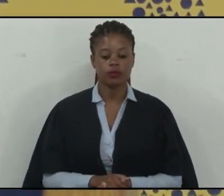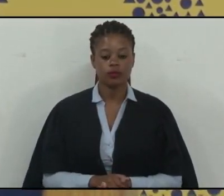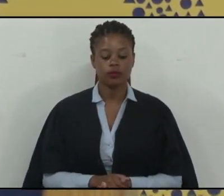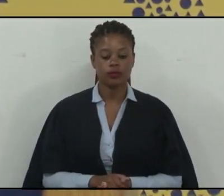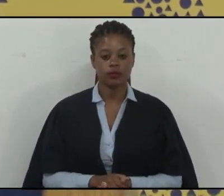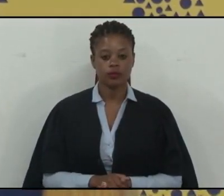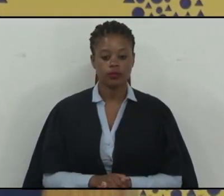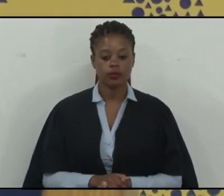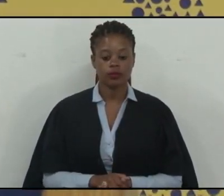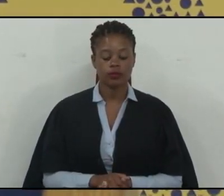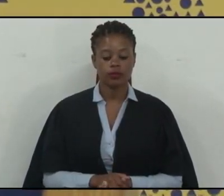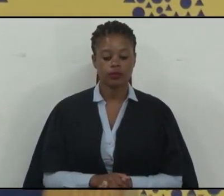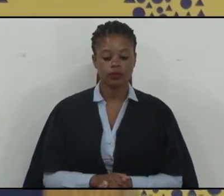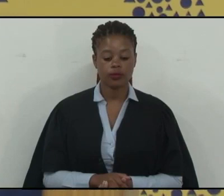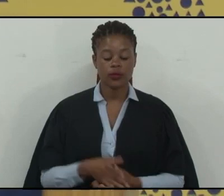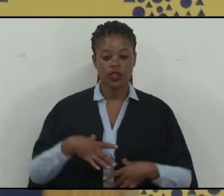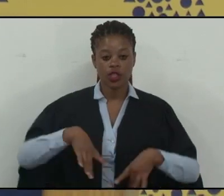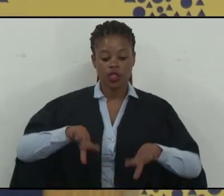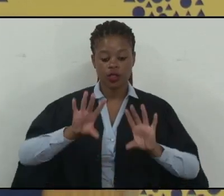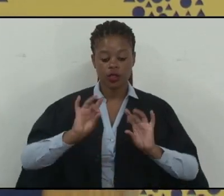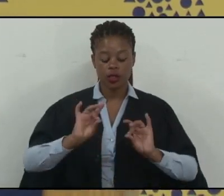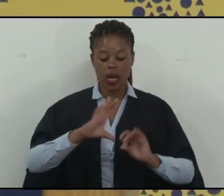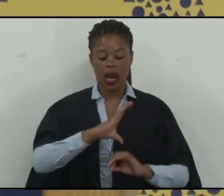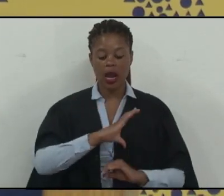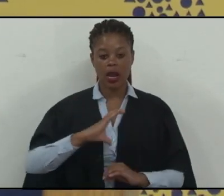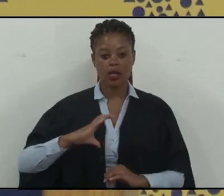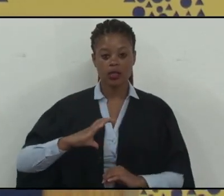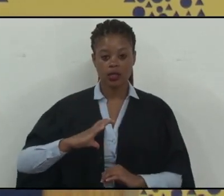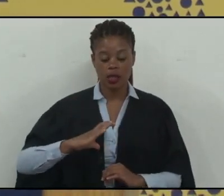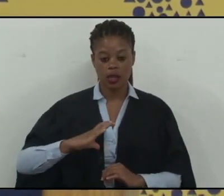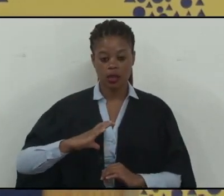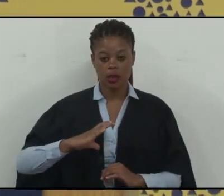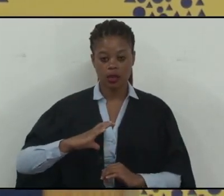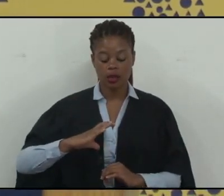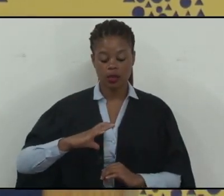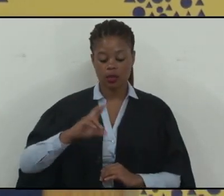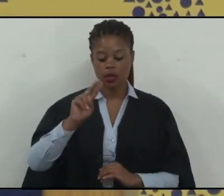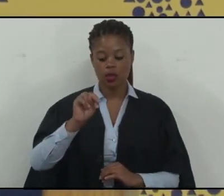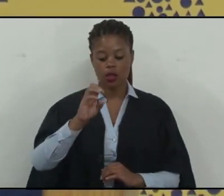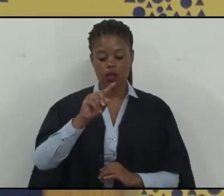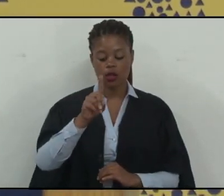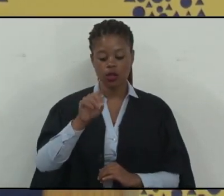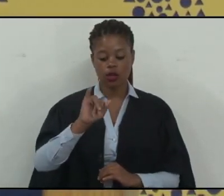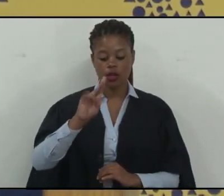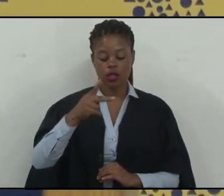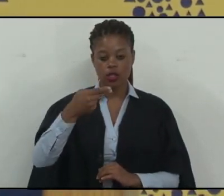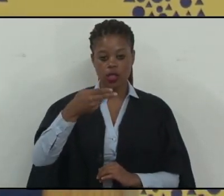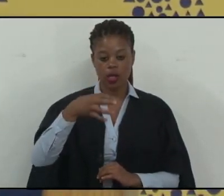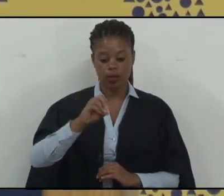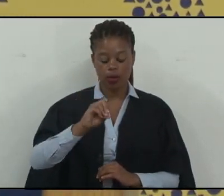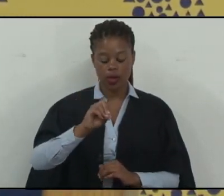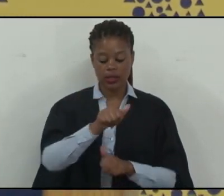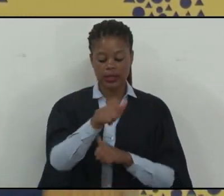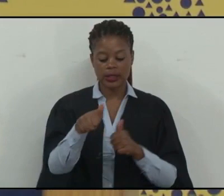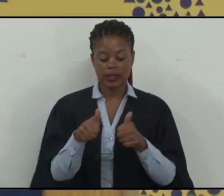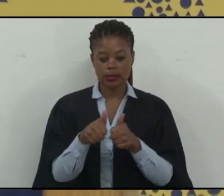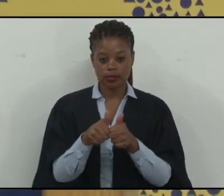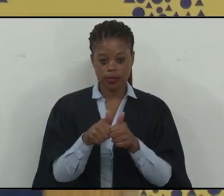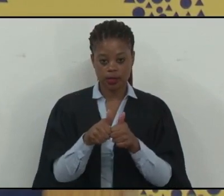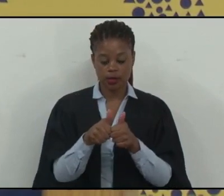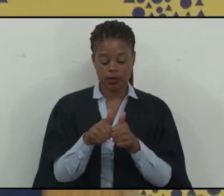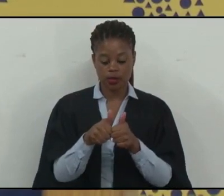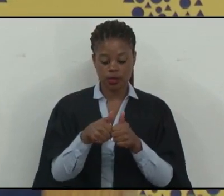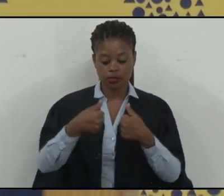Chair of Council, Ambassador Nozipho January-Badil, Deputy Chair of